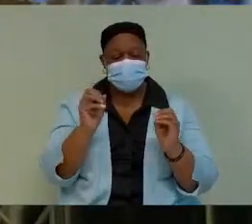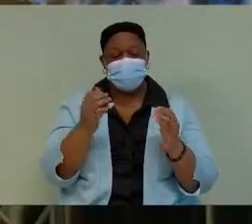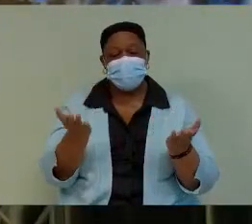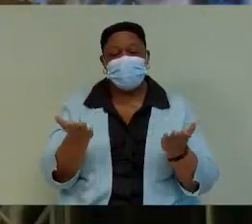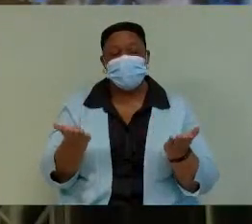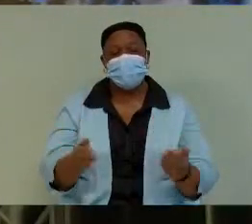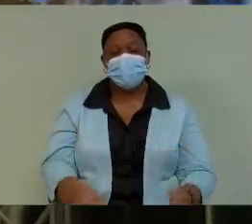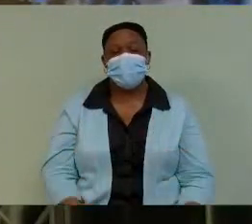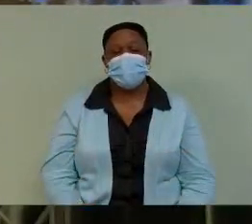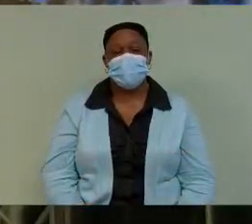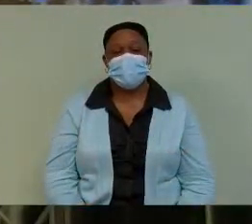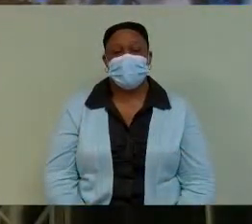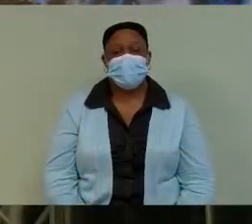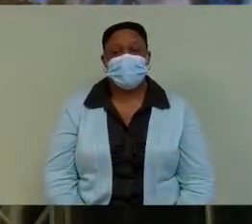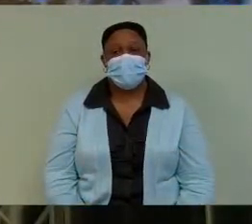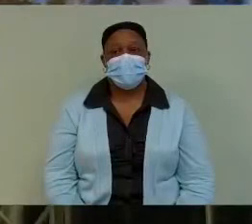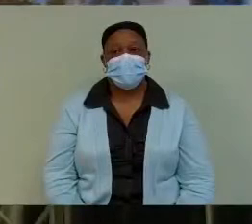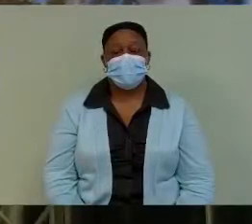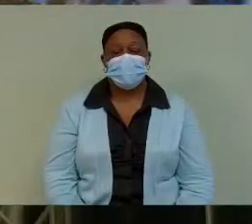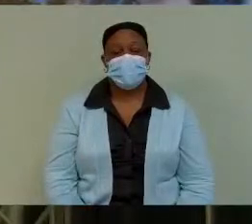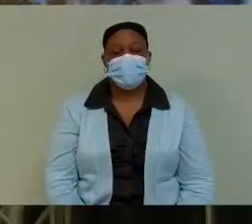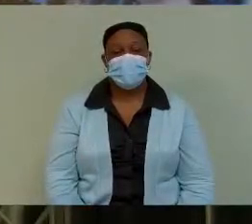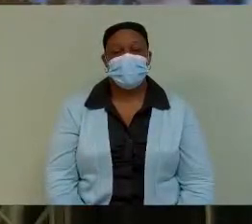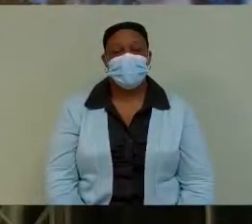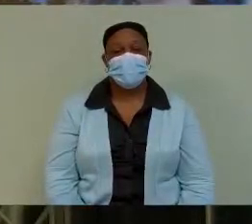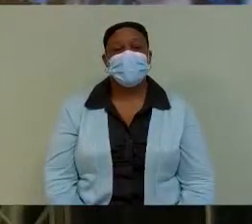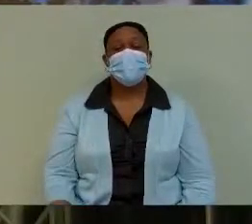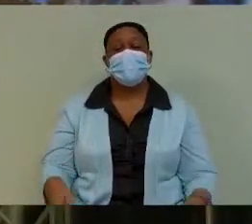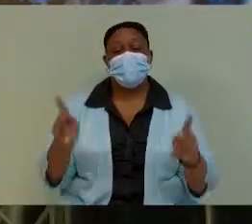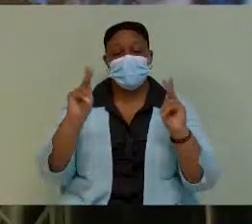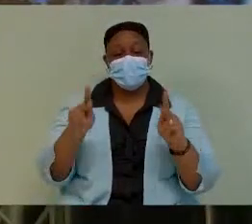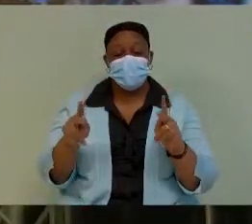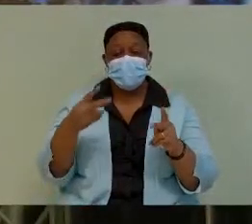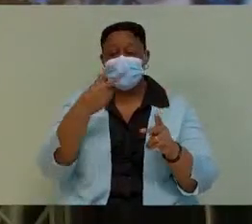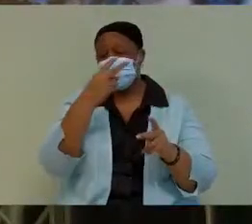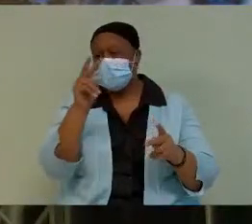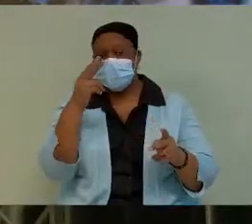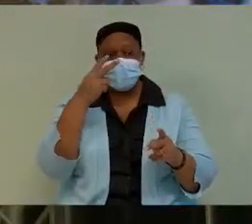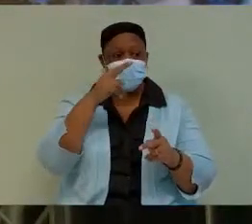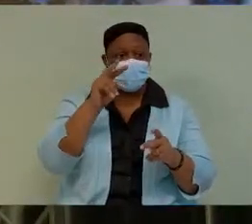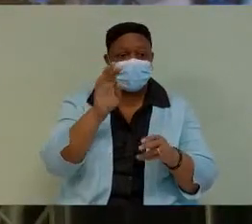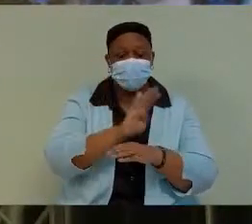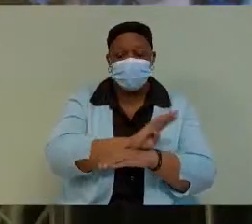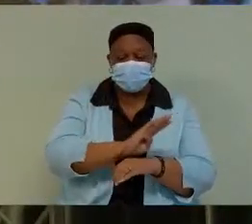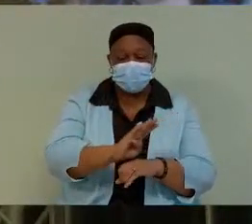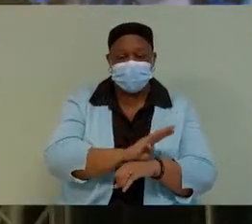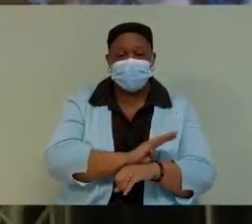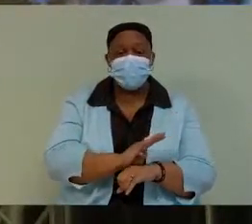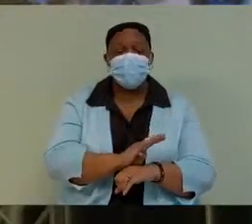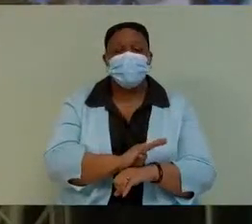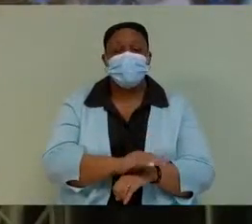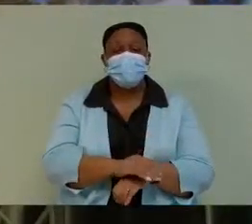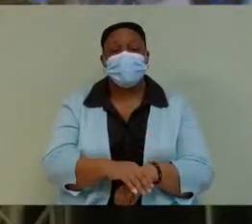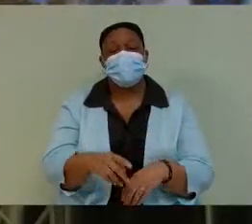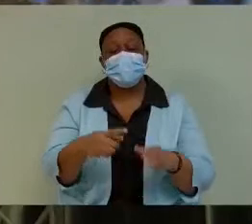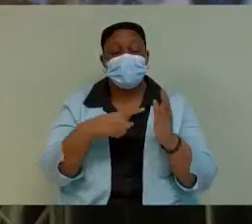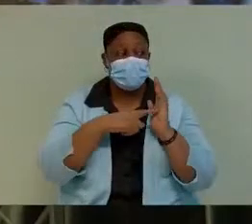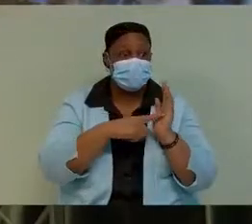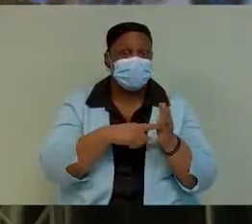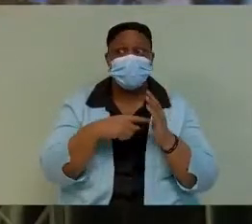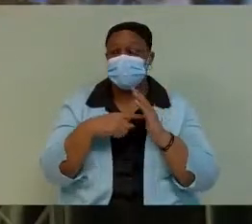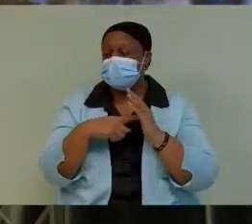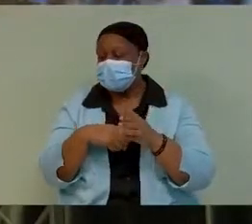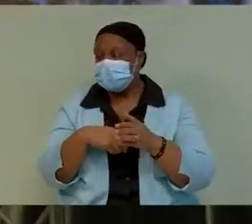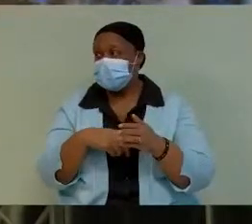Following is the Compliance Task Force Assessment Review, and a number of businesses have been assessed between